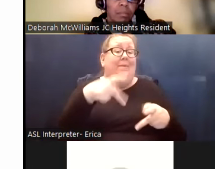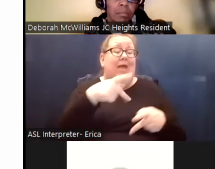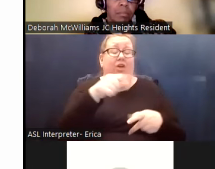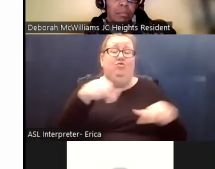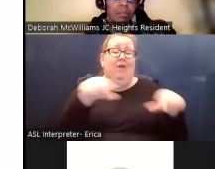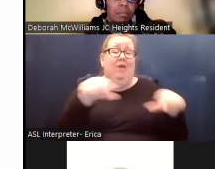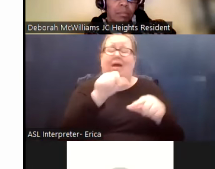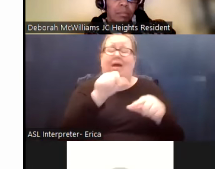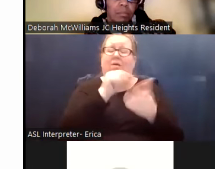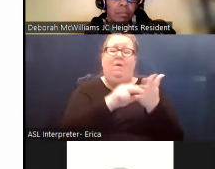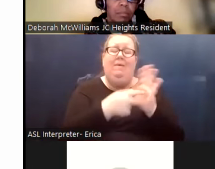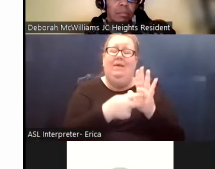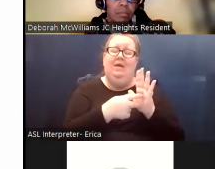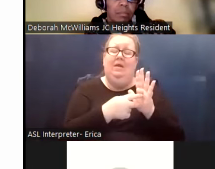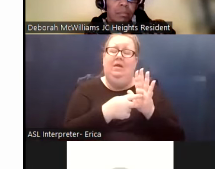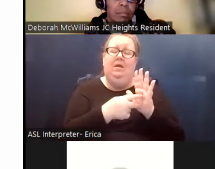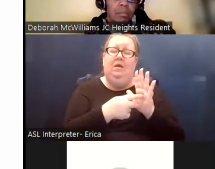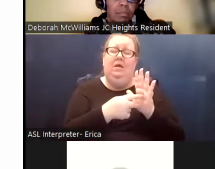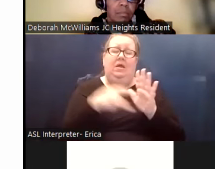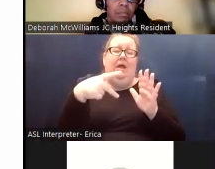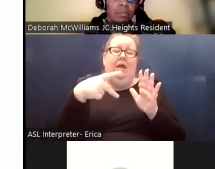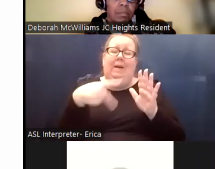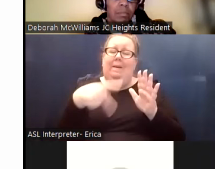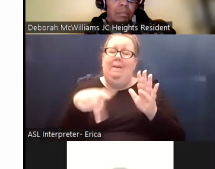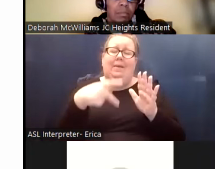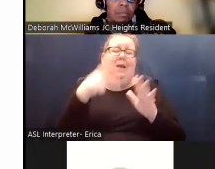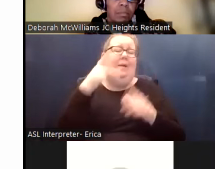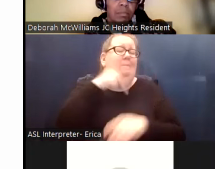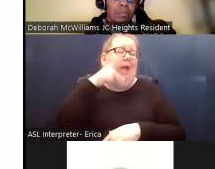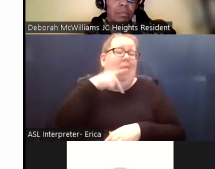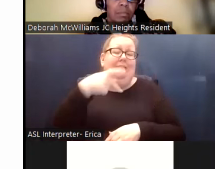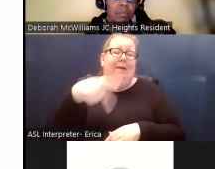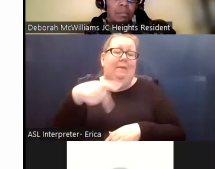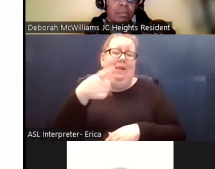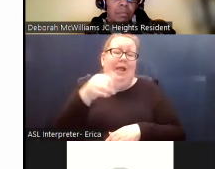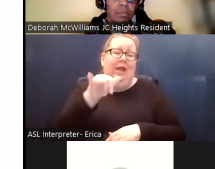mean a plastic play gym with,